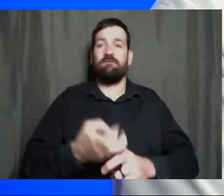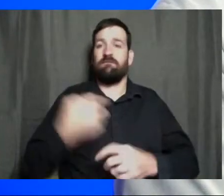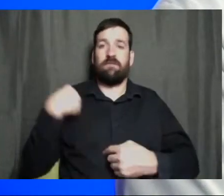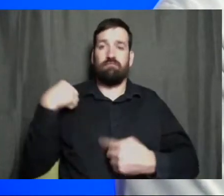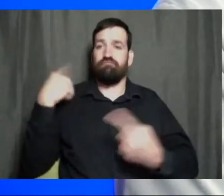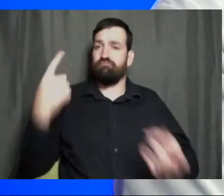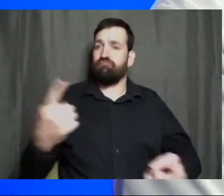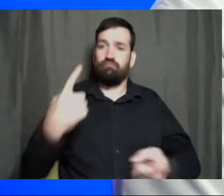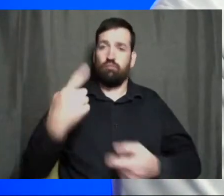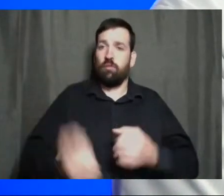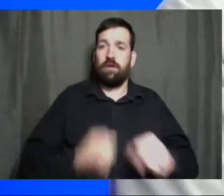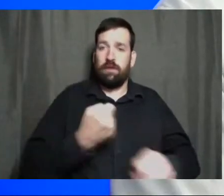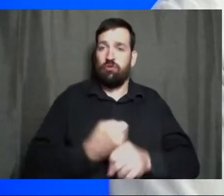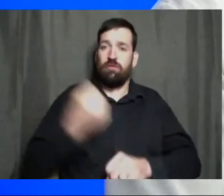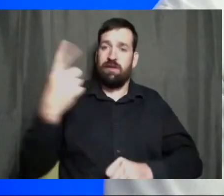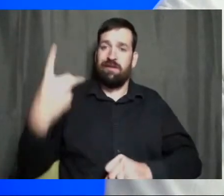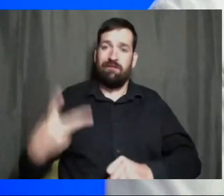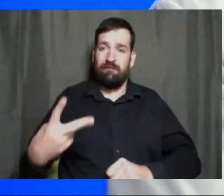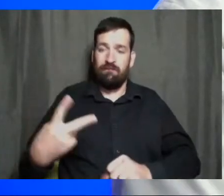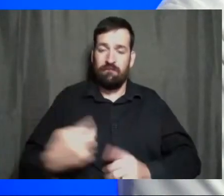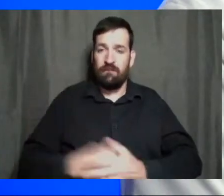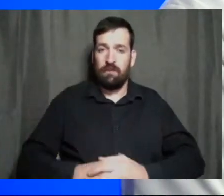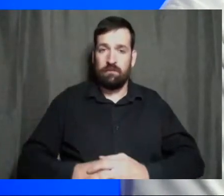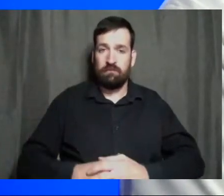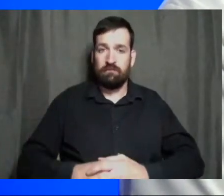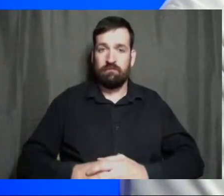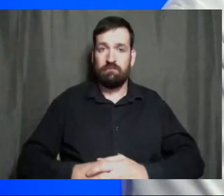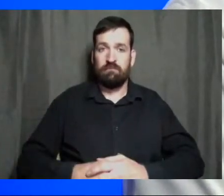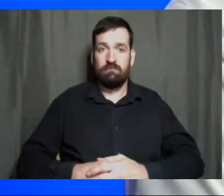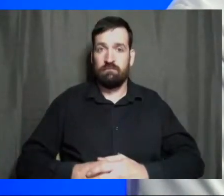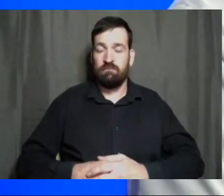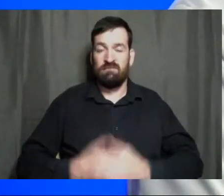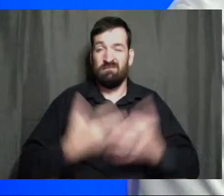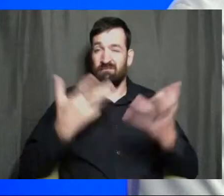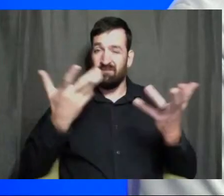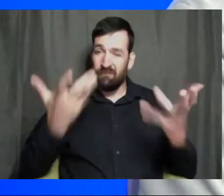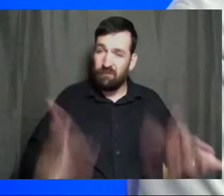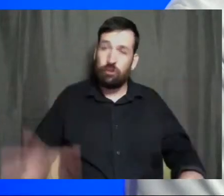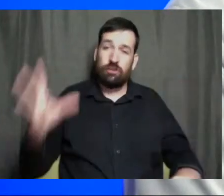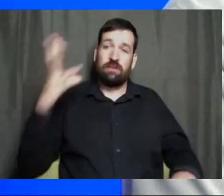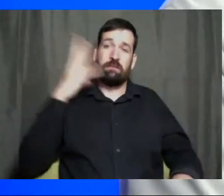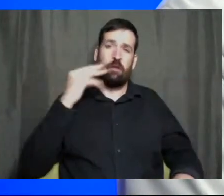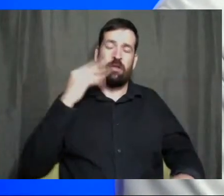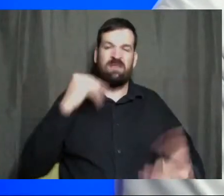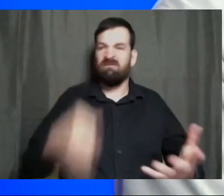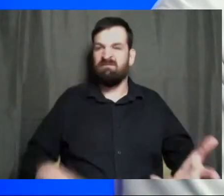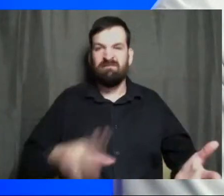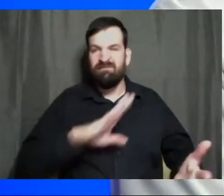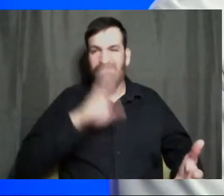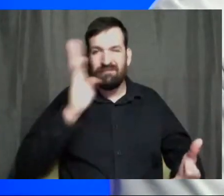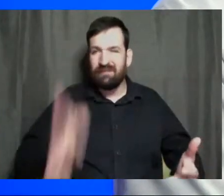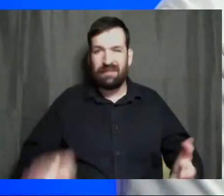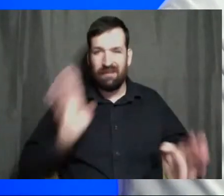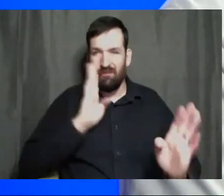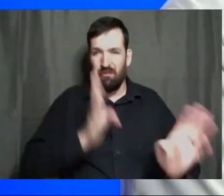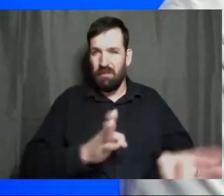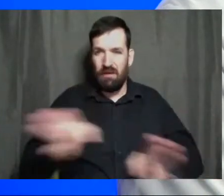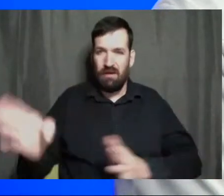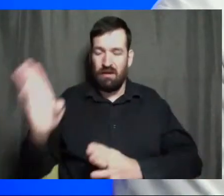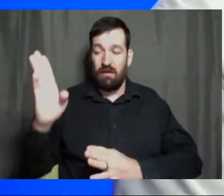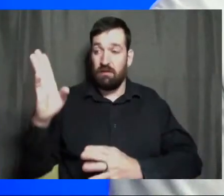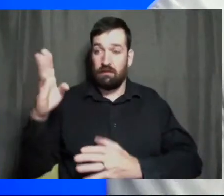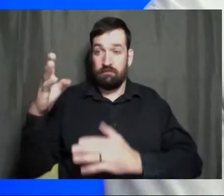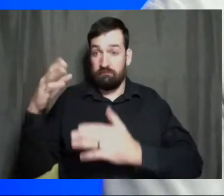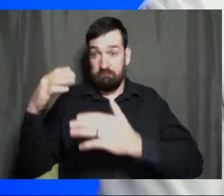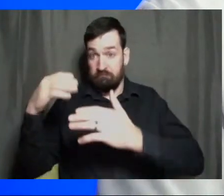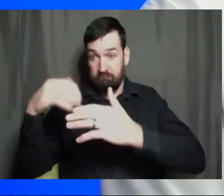so they have gone through things that no one could have ever planned. I don't think anybody going into teaching ever thought that they would,